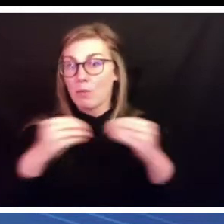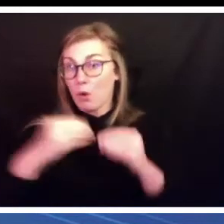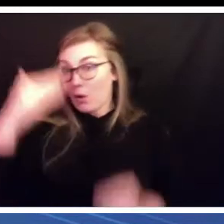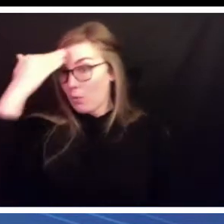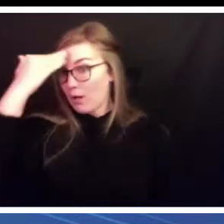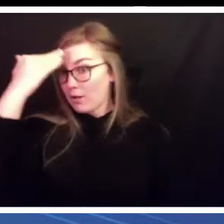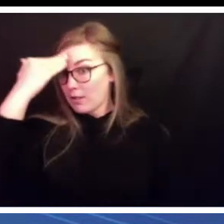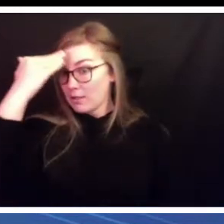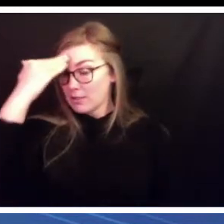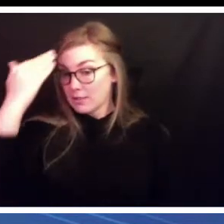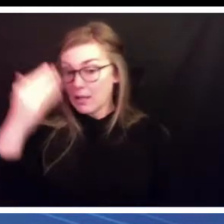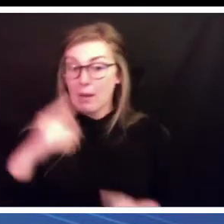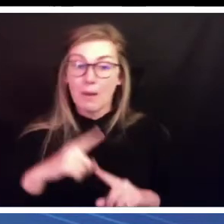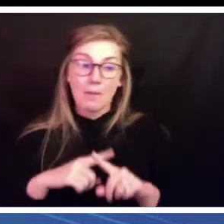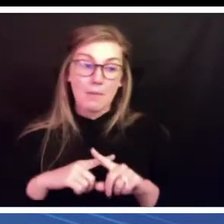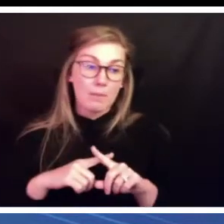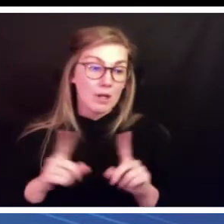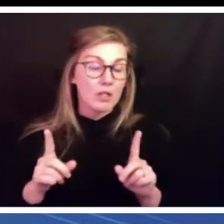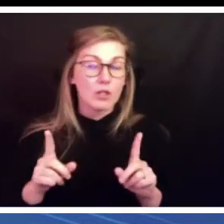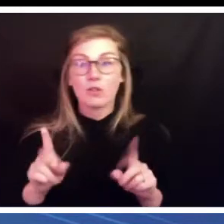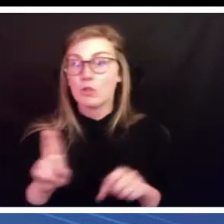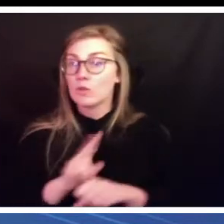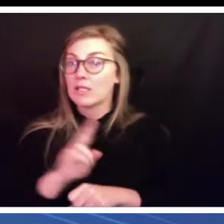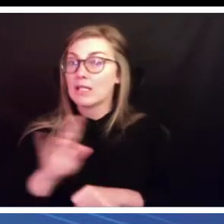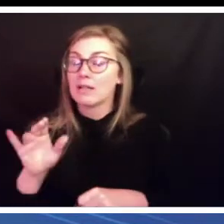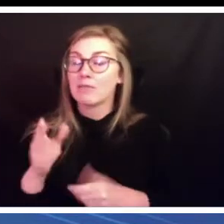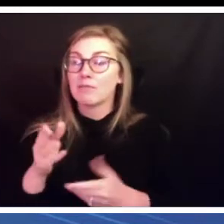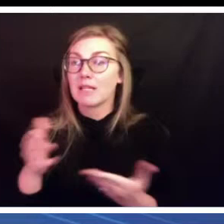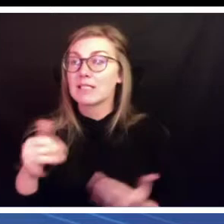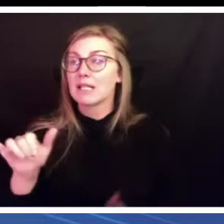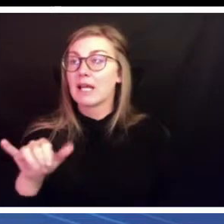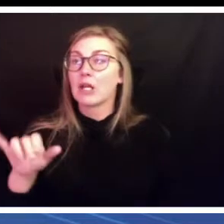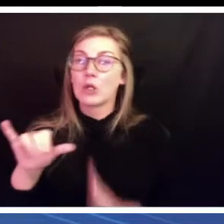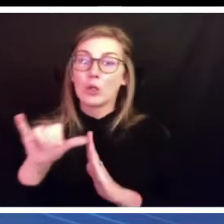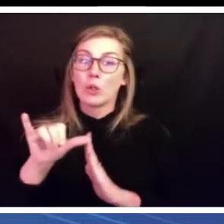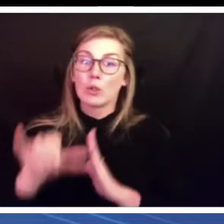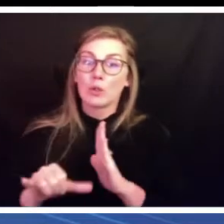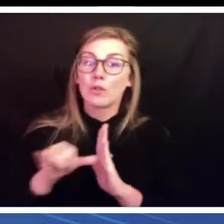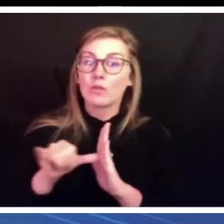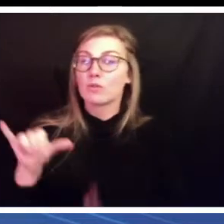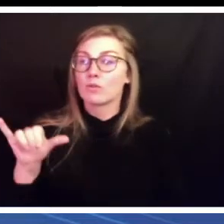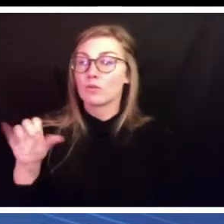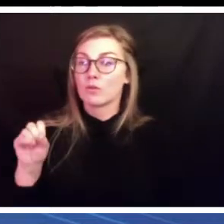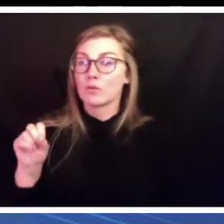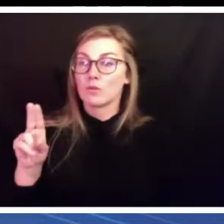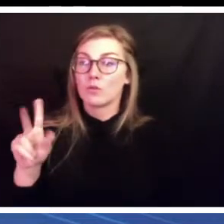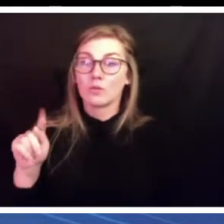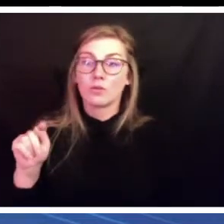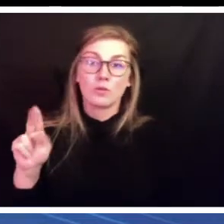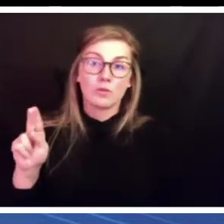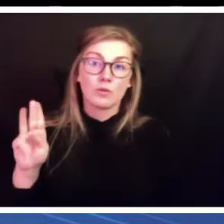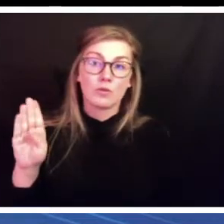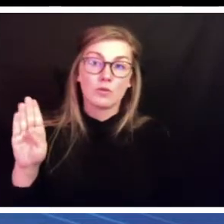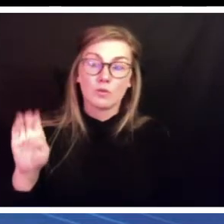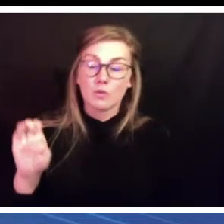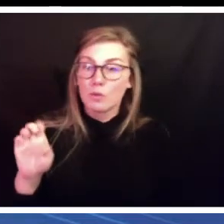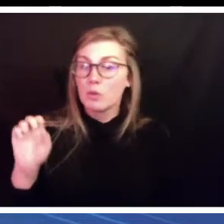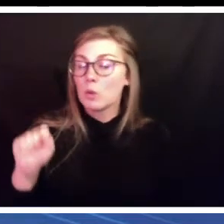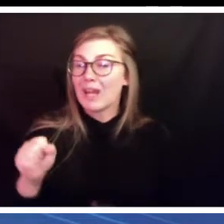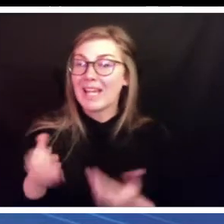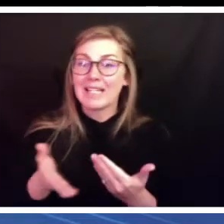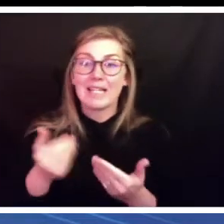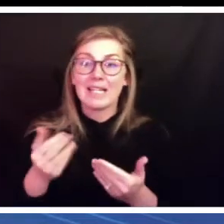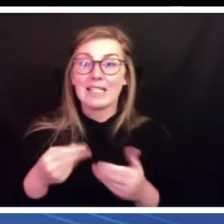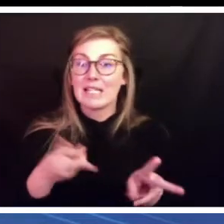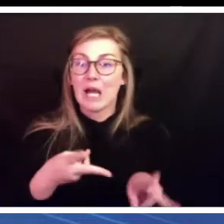used platforms like say YouTube to, to have it easily that you could upload it as like, and have it be like a